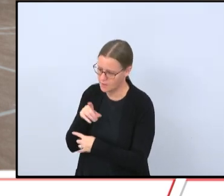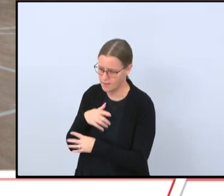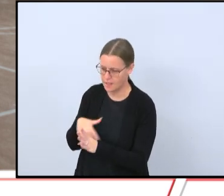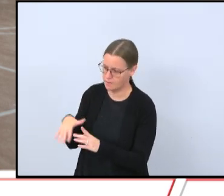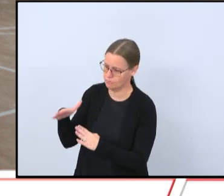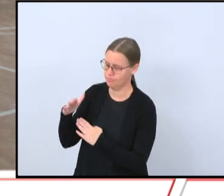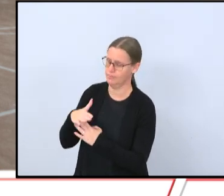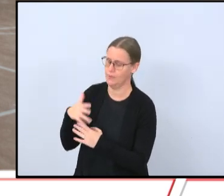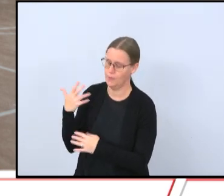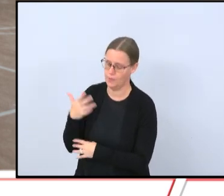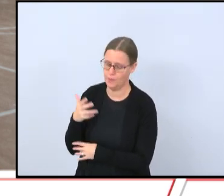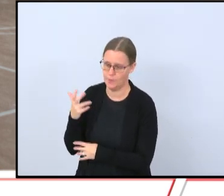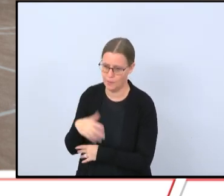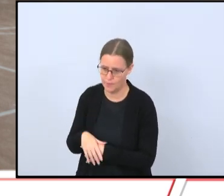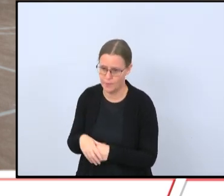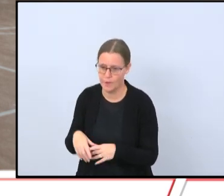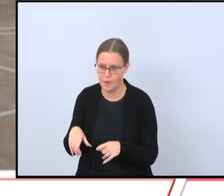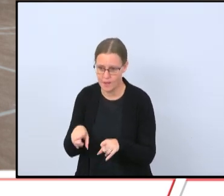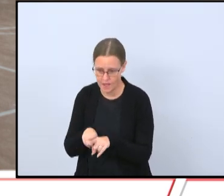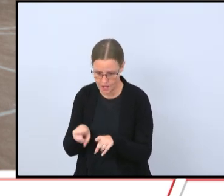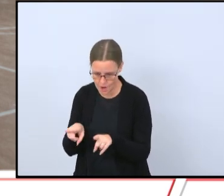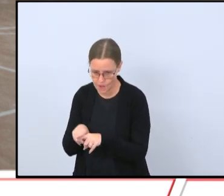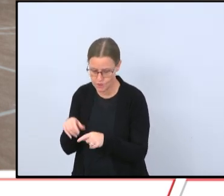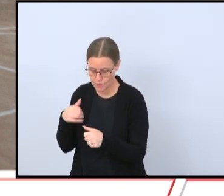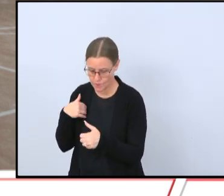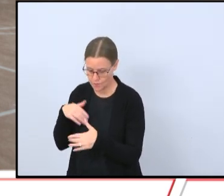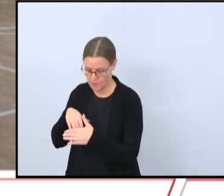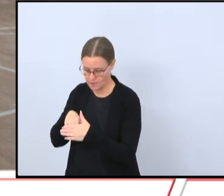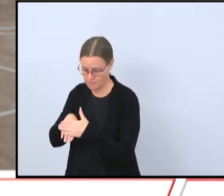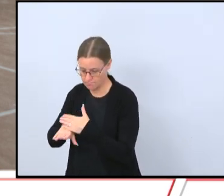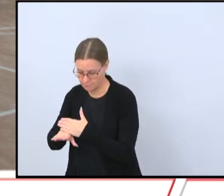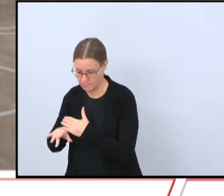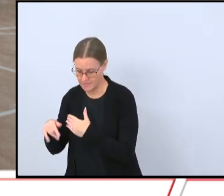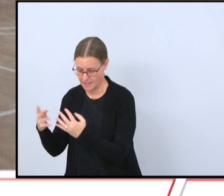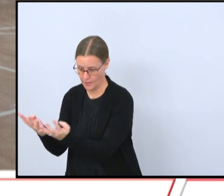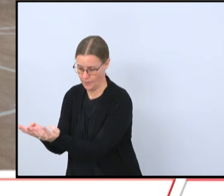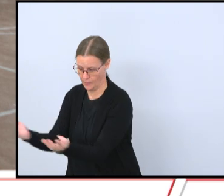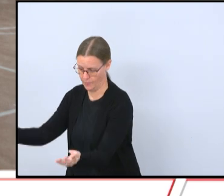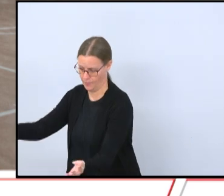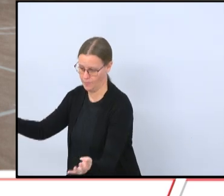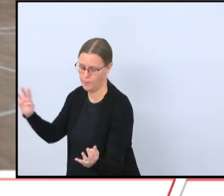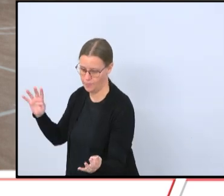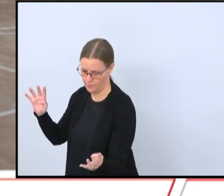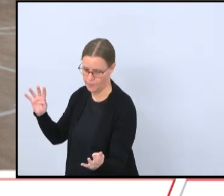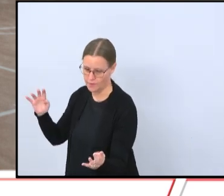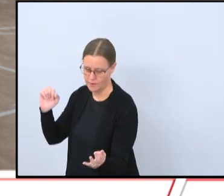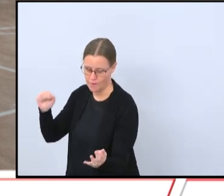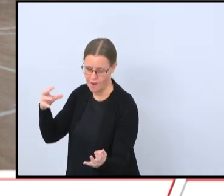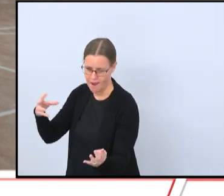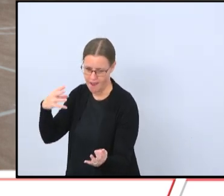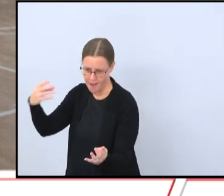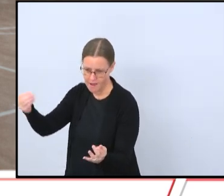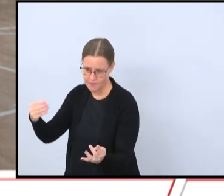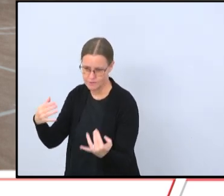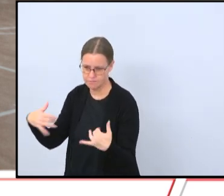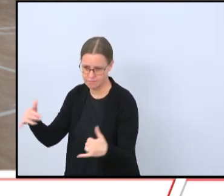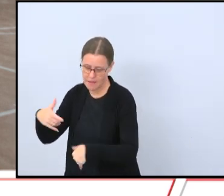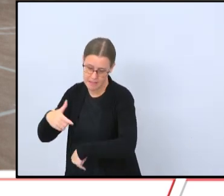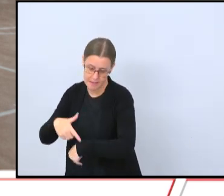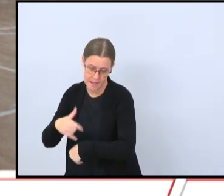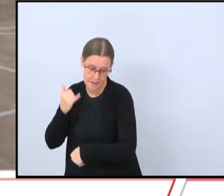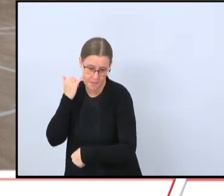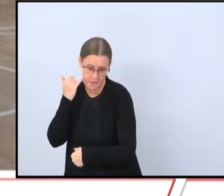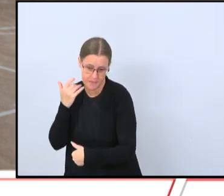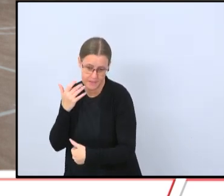storage. And then actually access to a secured fenced area out through those doors as well for some outdoor recess time when we have nicer